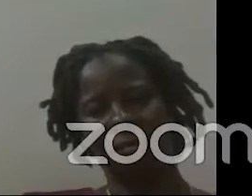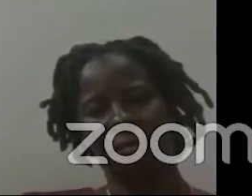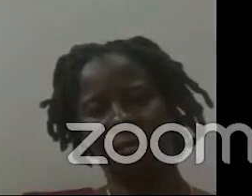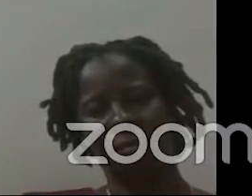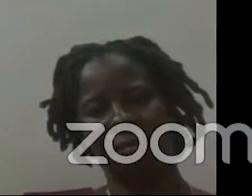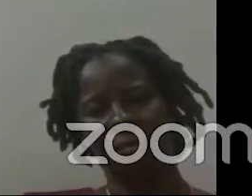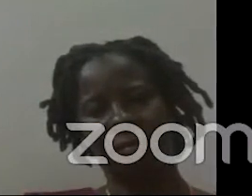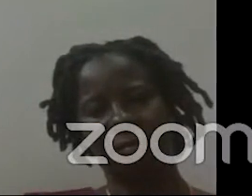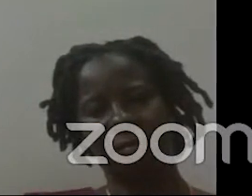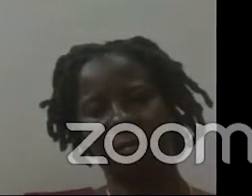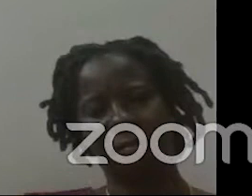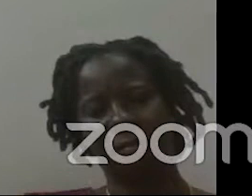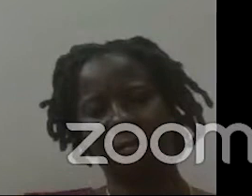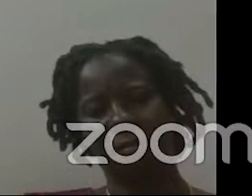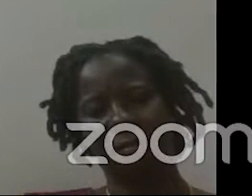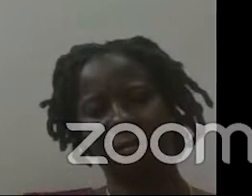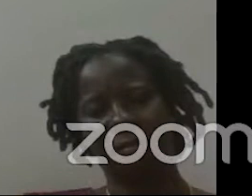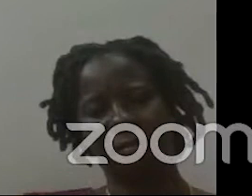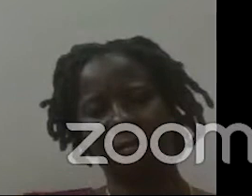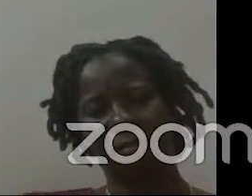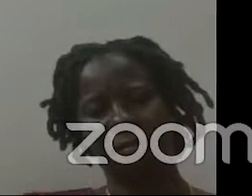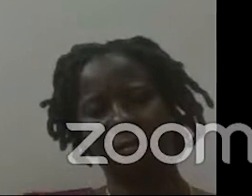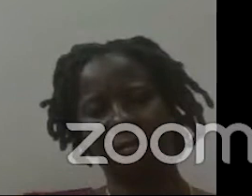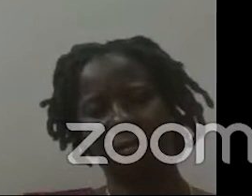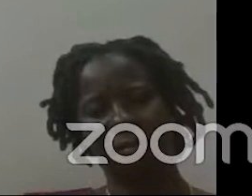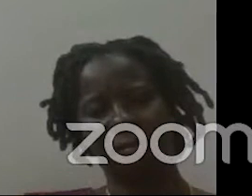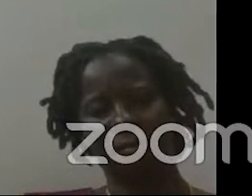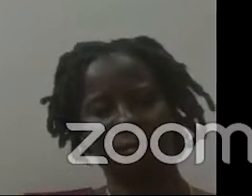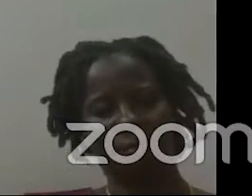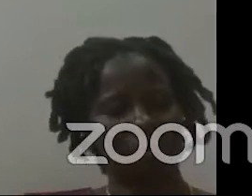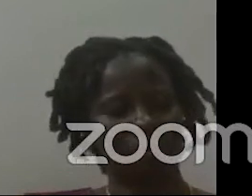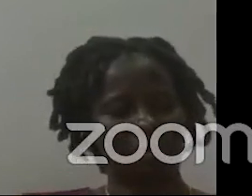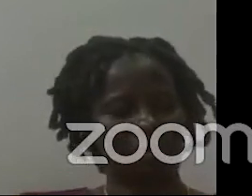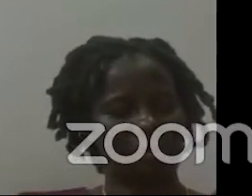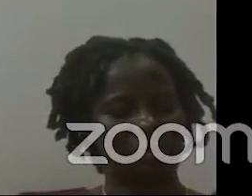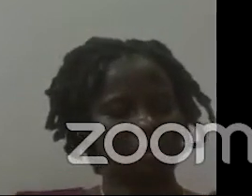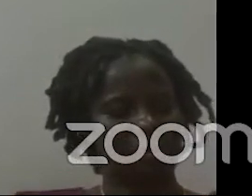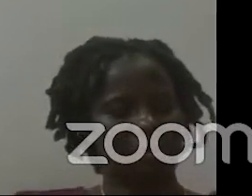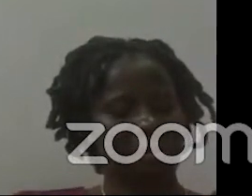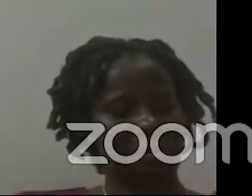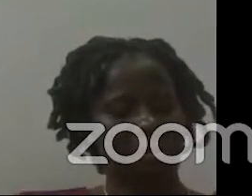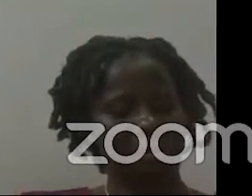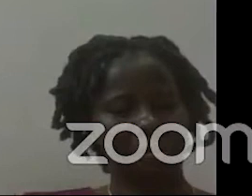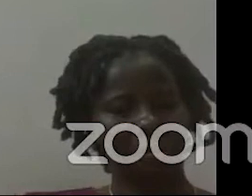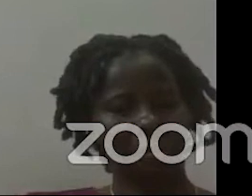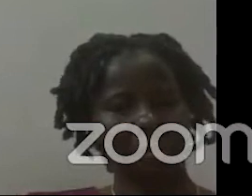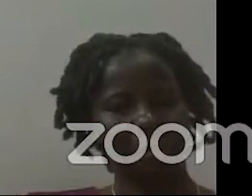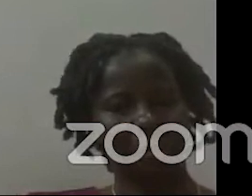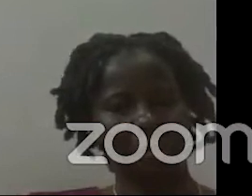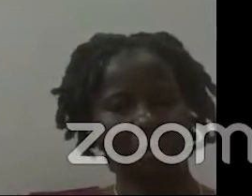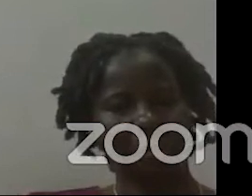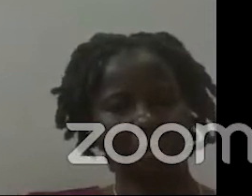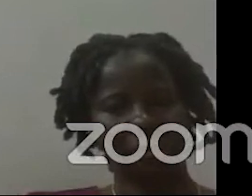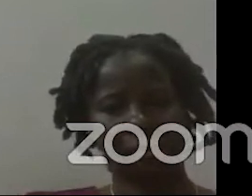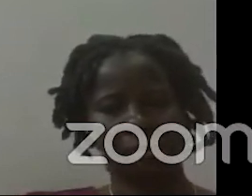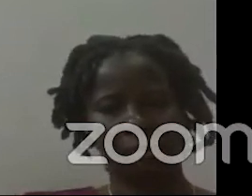If a crown fails, women, we need to work together as queens. But if you see your